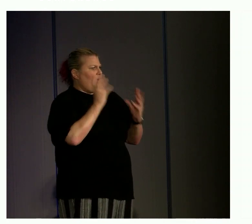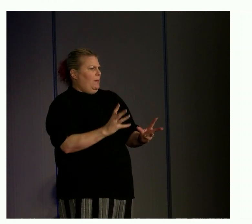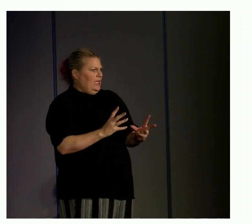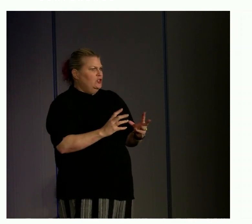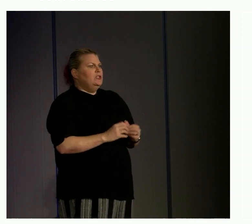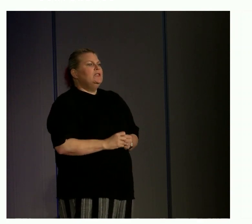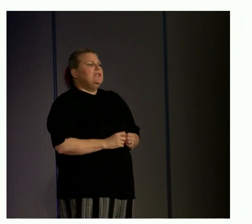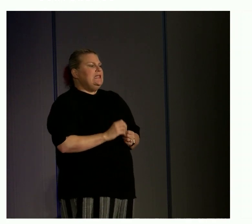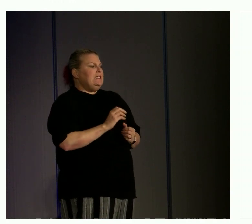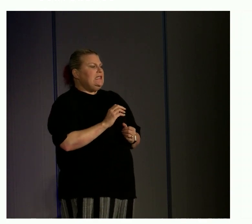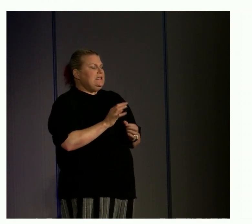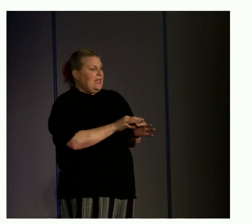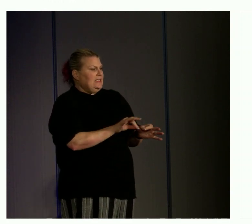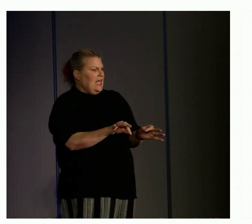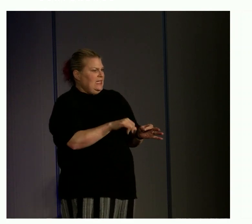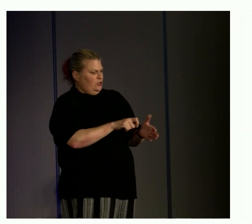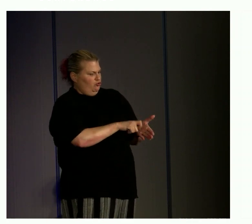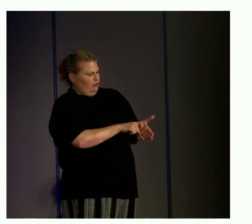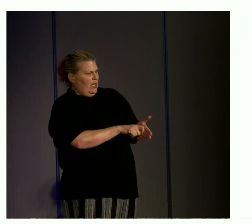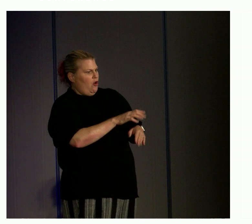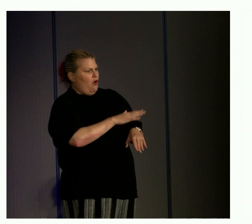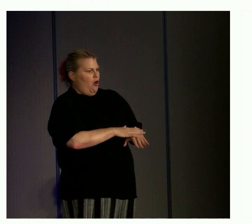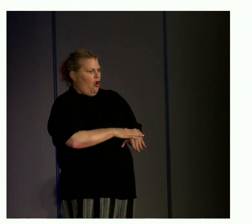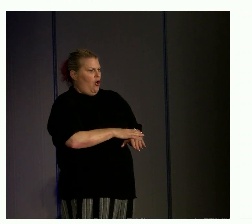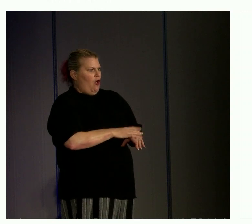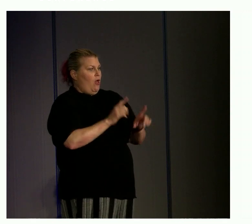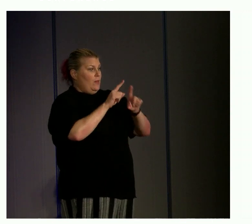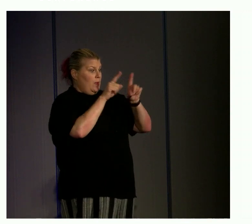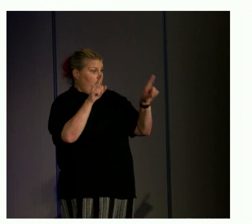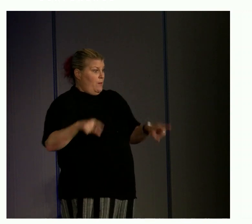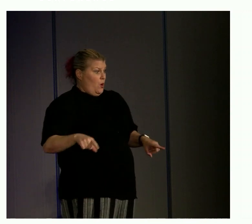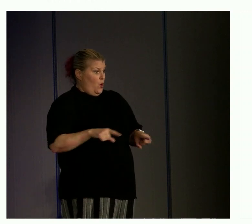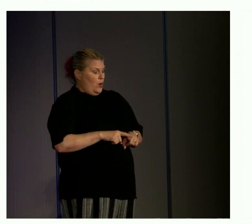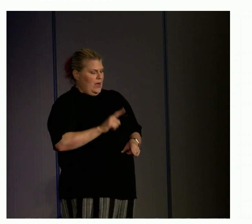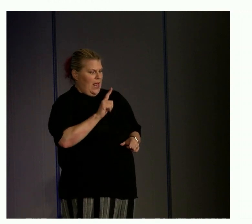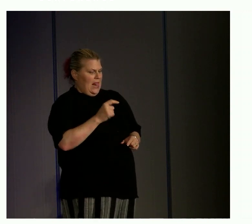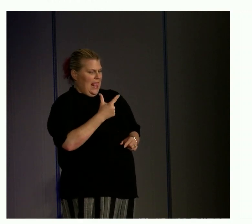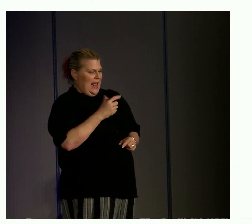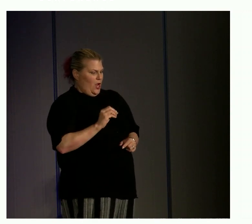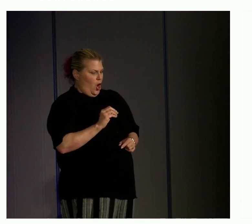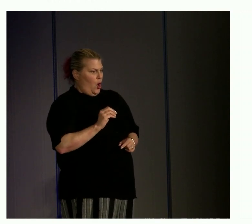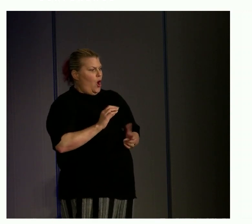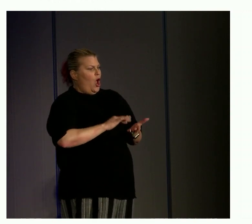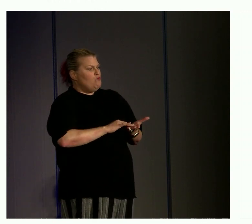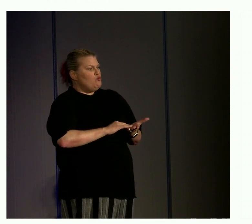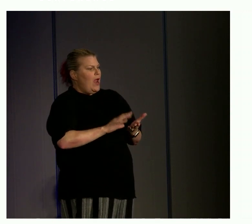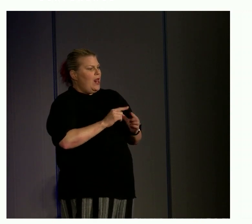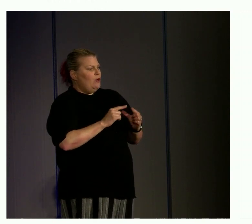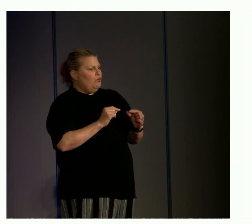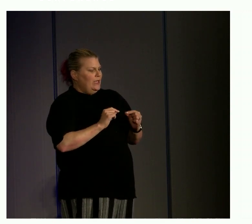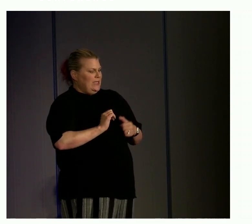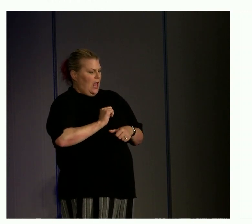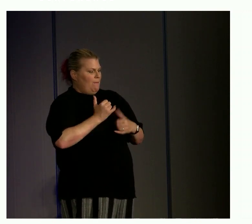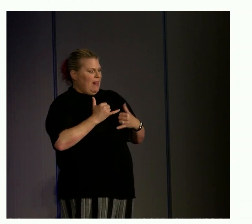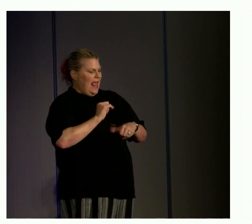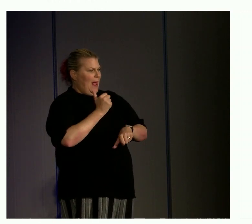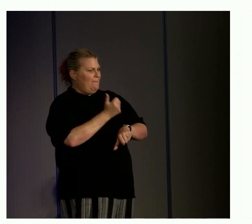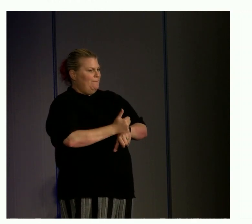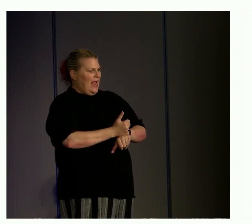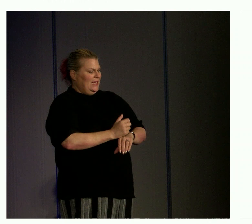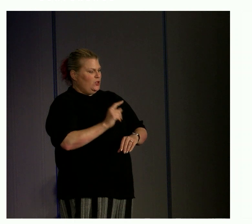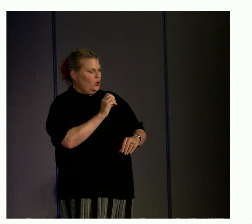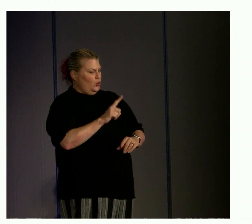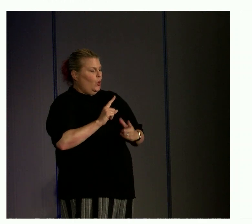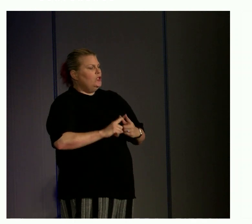is the sentence that is written on the board is LEGO Braille Bricks is a play-based conceptual tool to